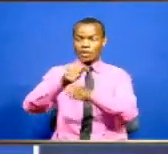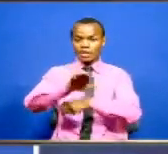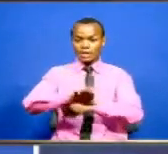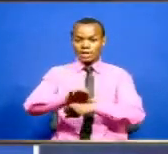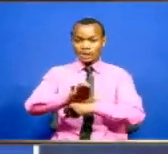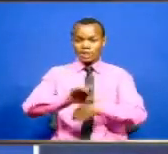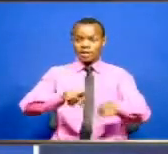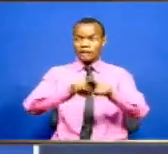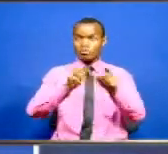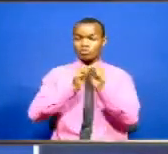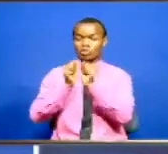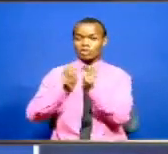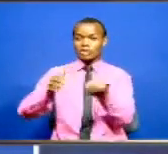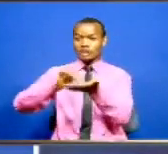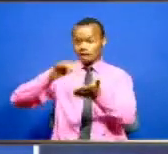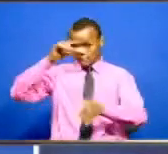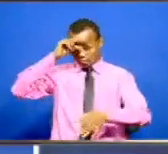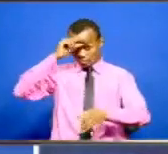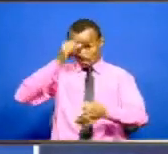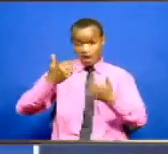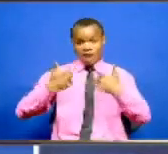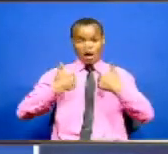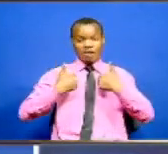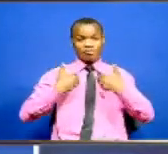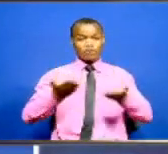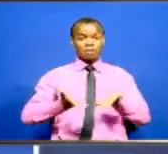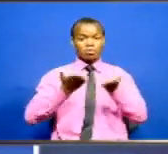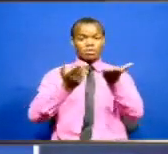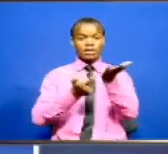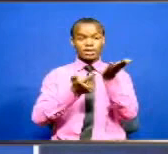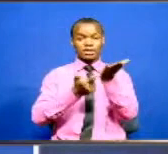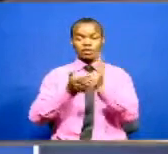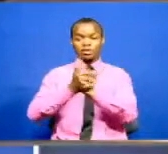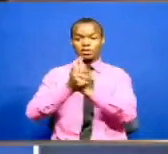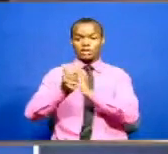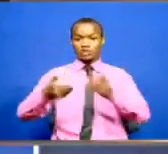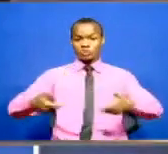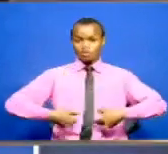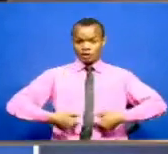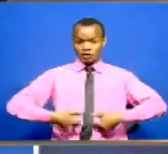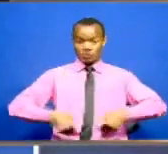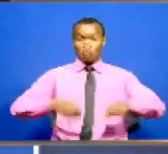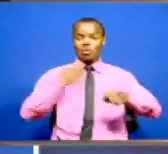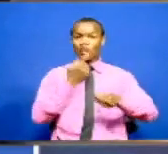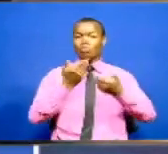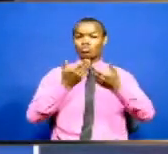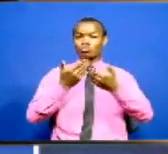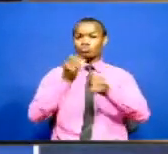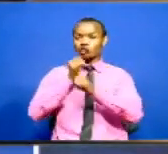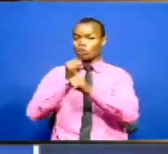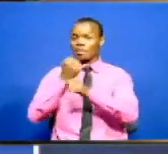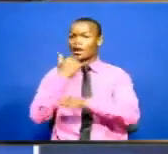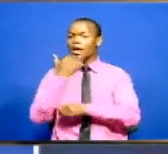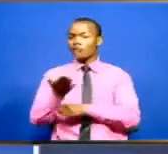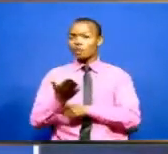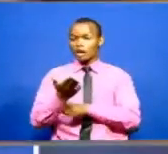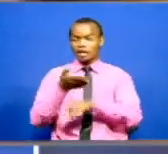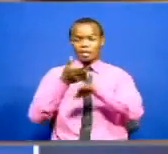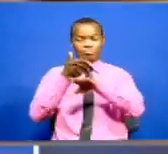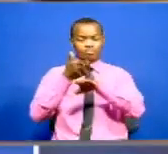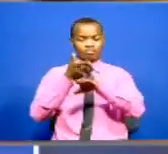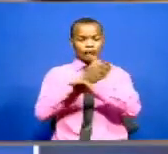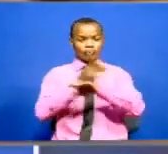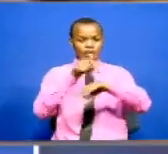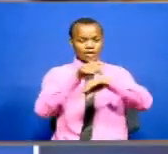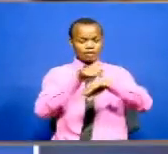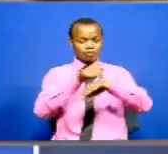in line with this that the government has taken to improving the digital skills of young people who lost their jobs during the COVID-19 pandemic